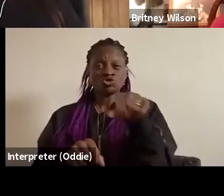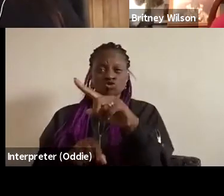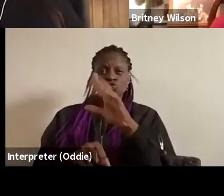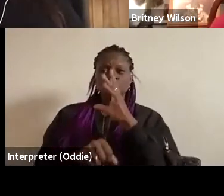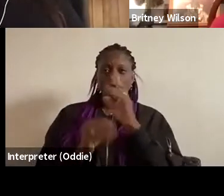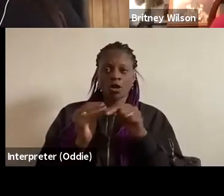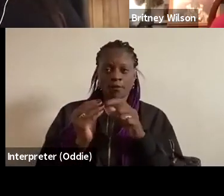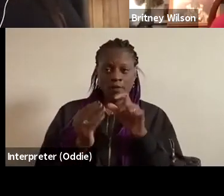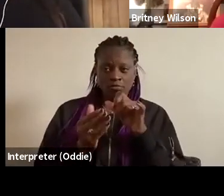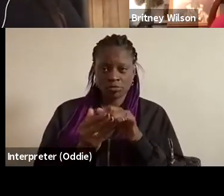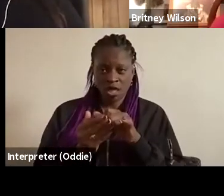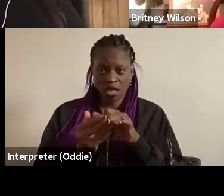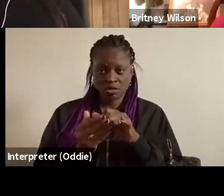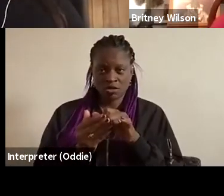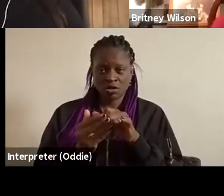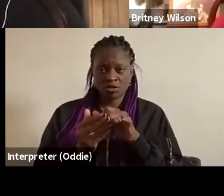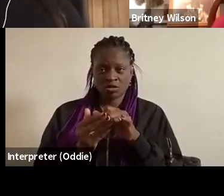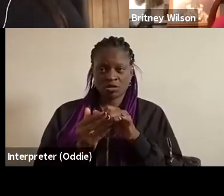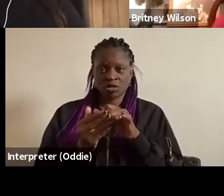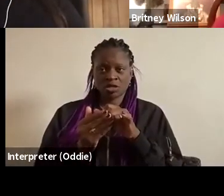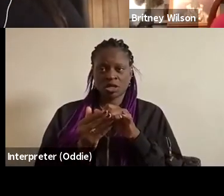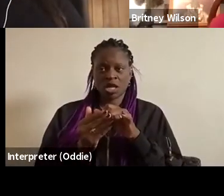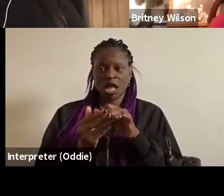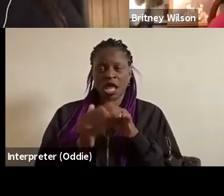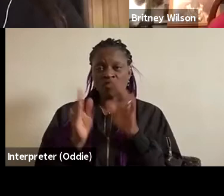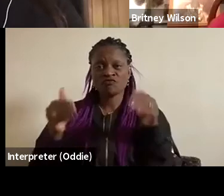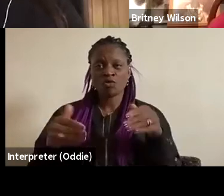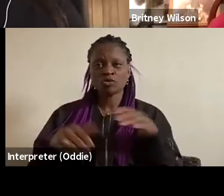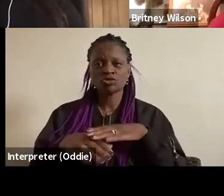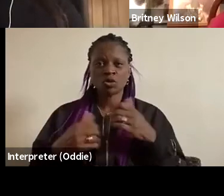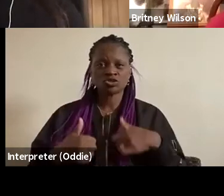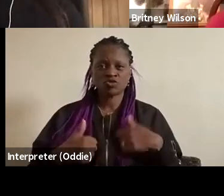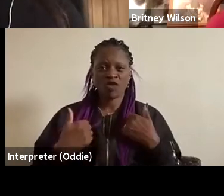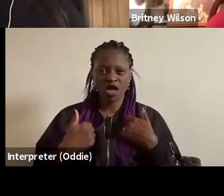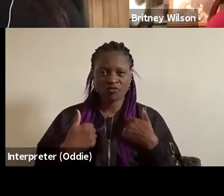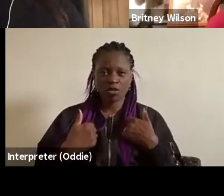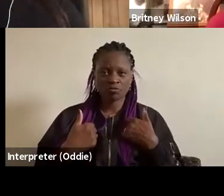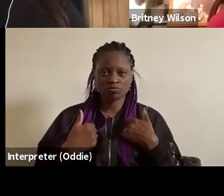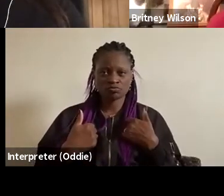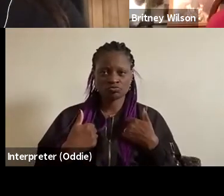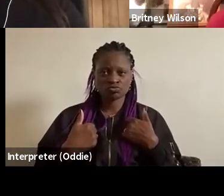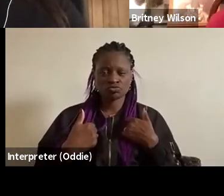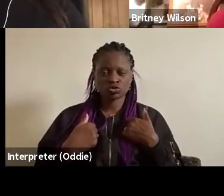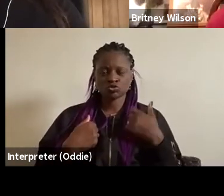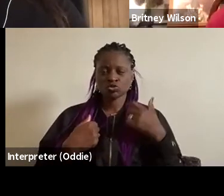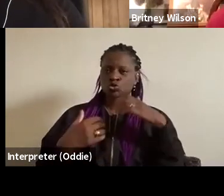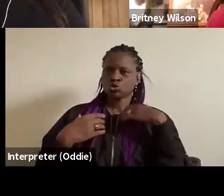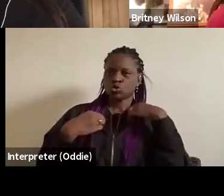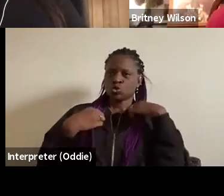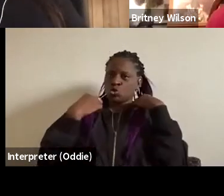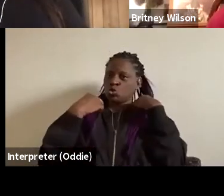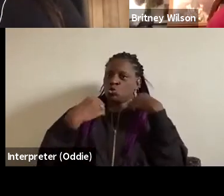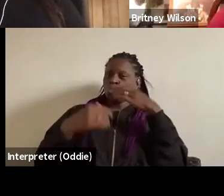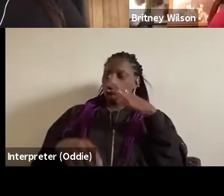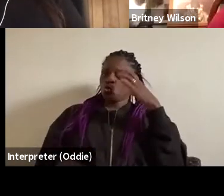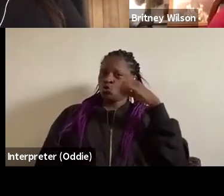and focus on survival or view as disabled as less than? I think the Black community's